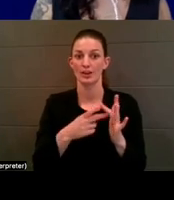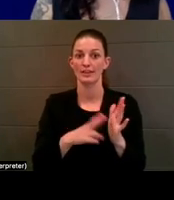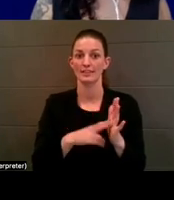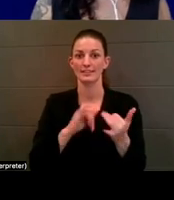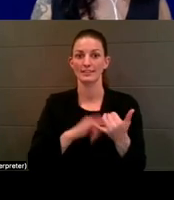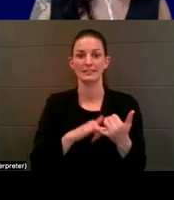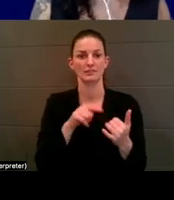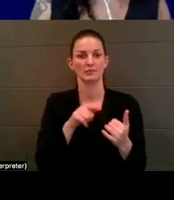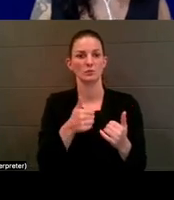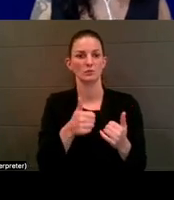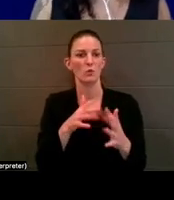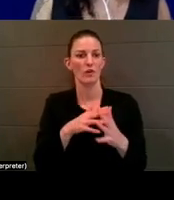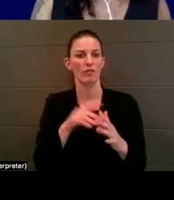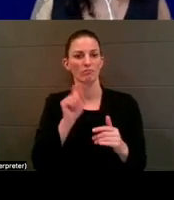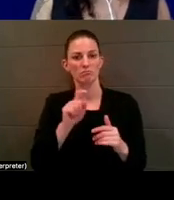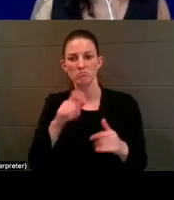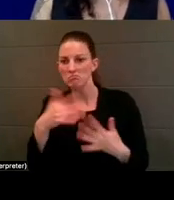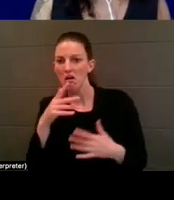presentation.